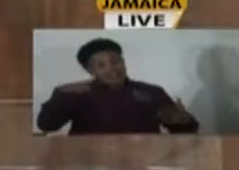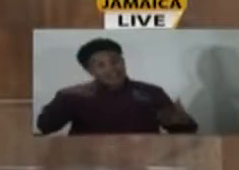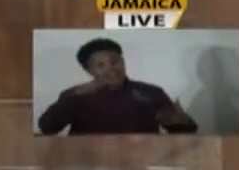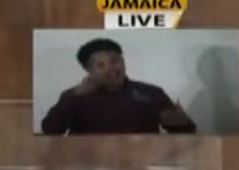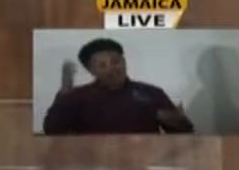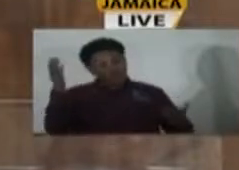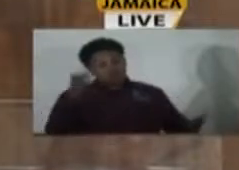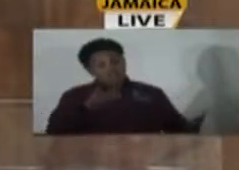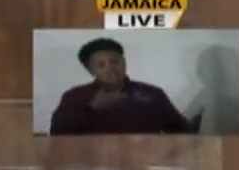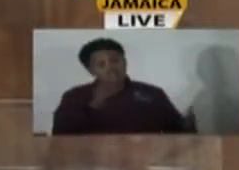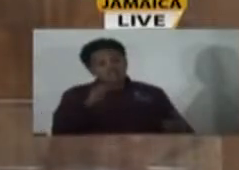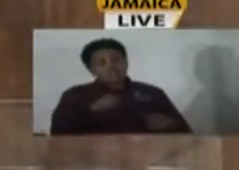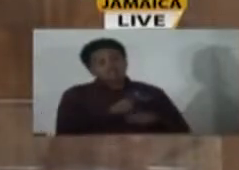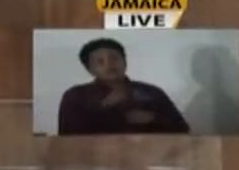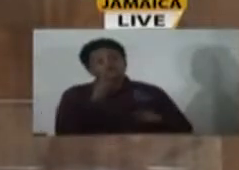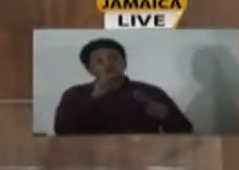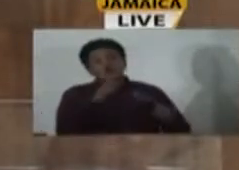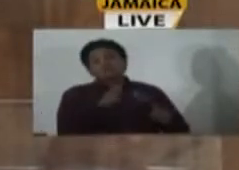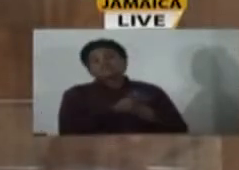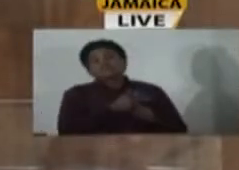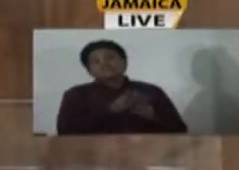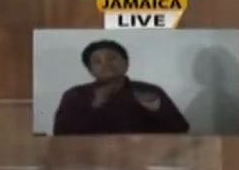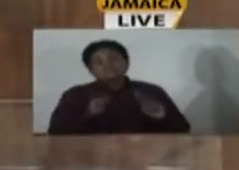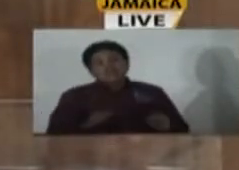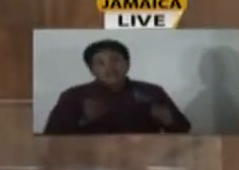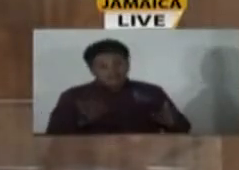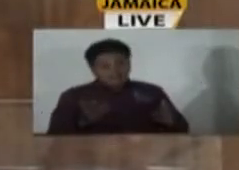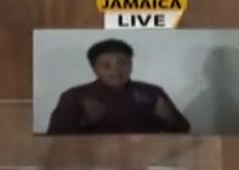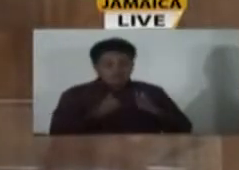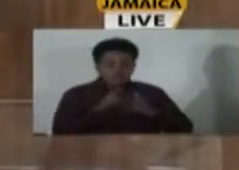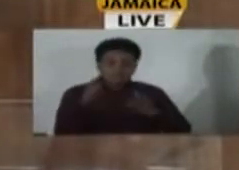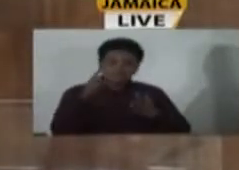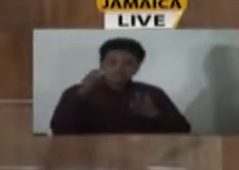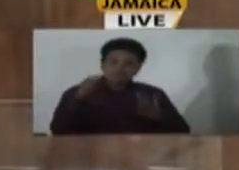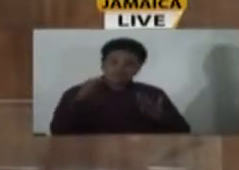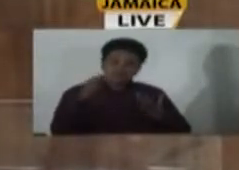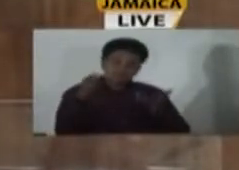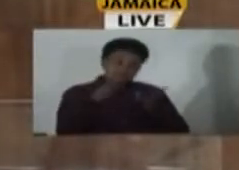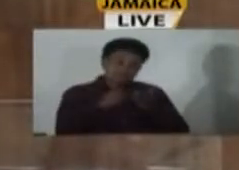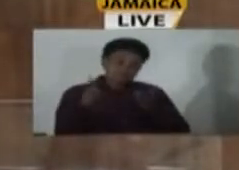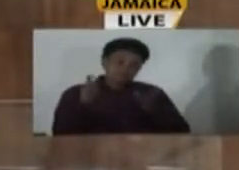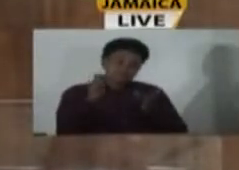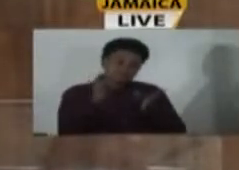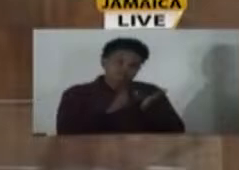bring it here. He could make those orders himself with his pen in his office.